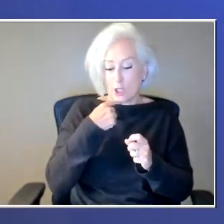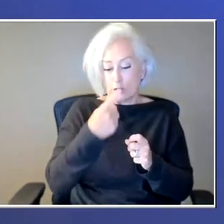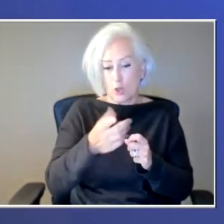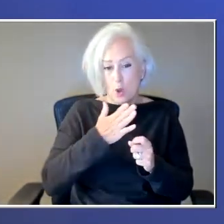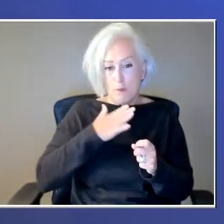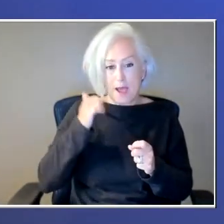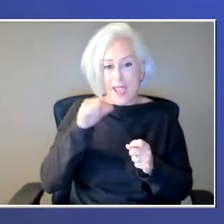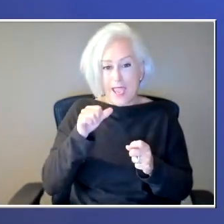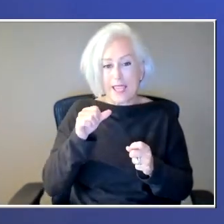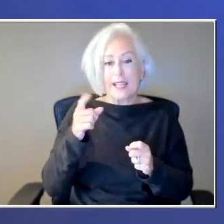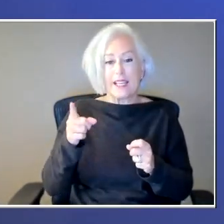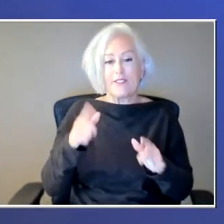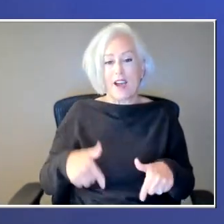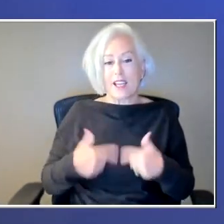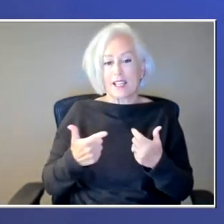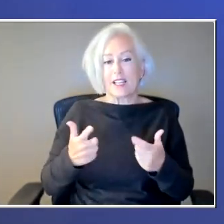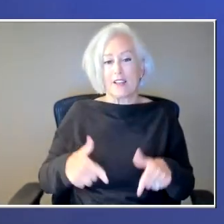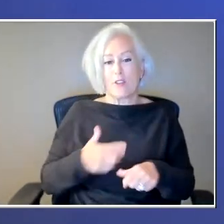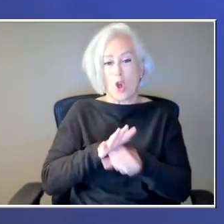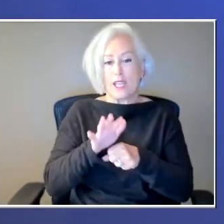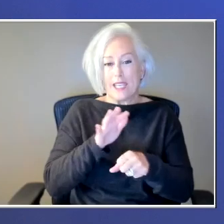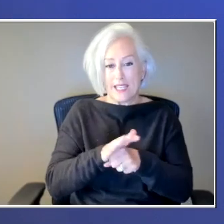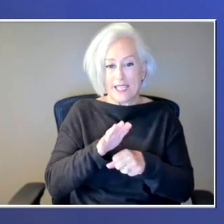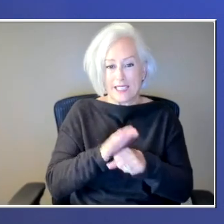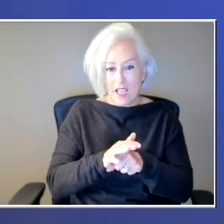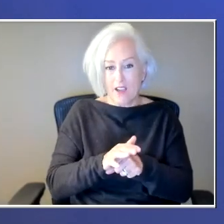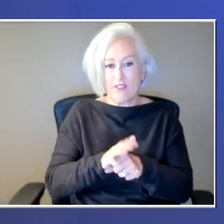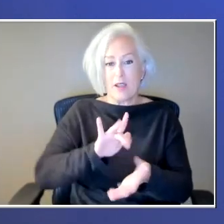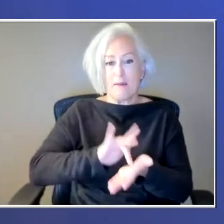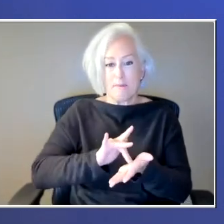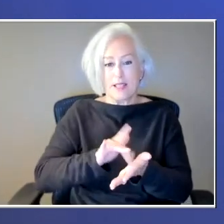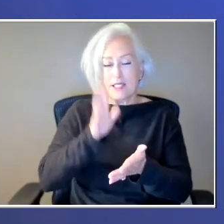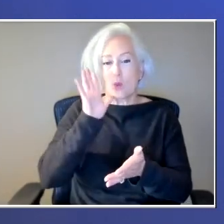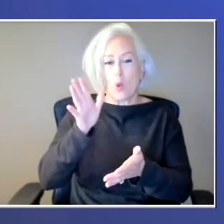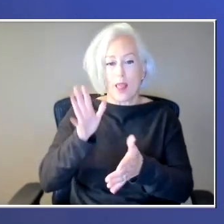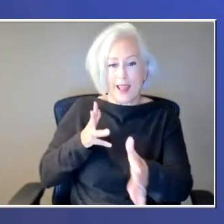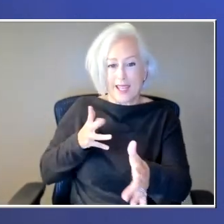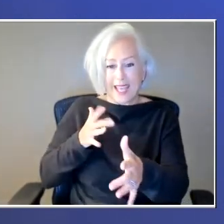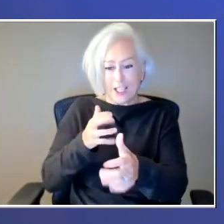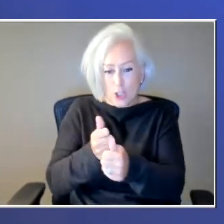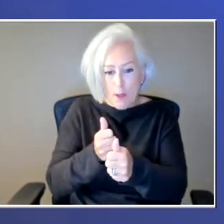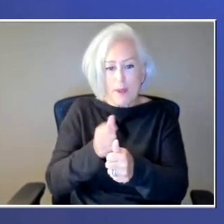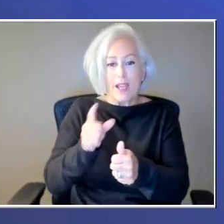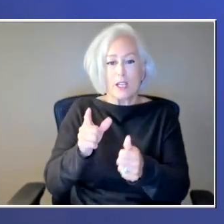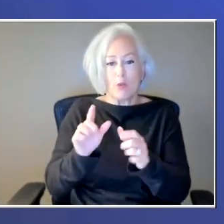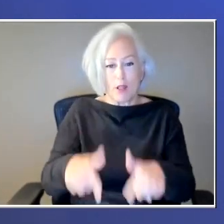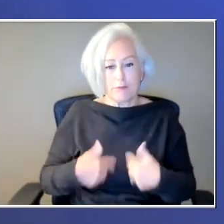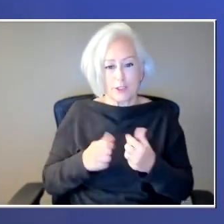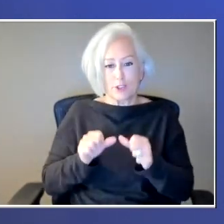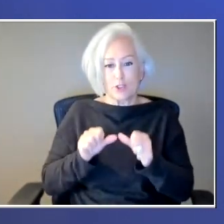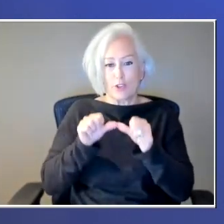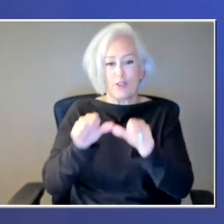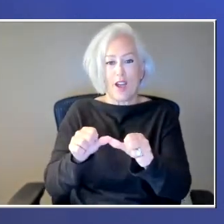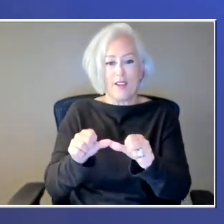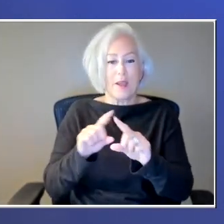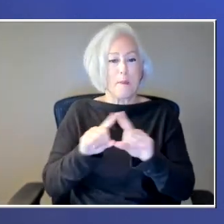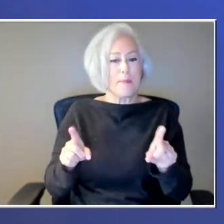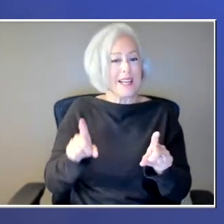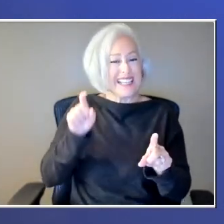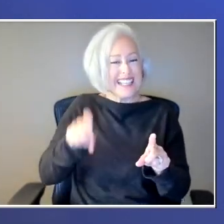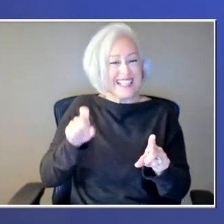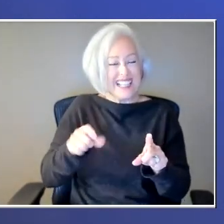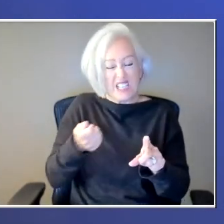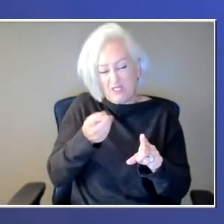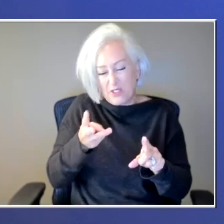just live long enough, like medicine would catch up and like he would be able to survive, but he just needed like a couple more